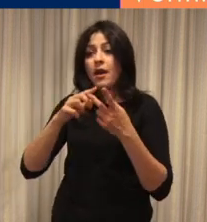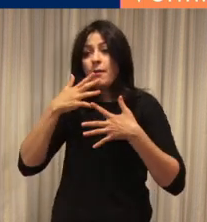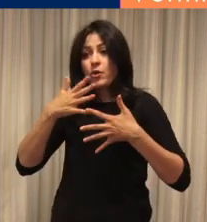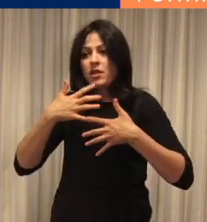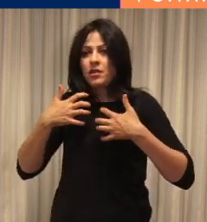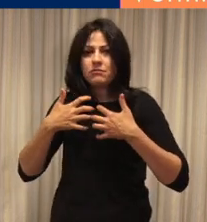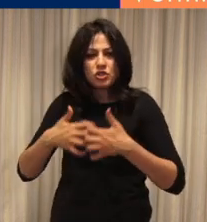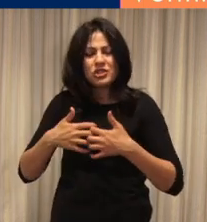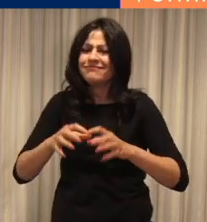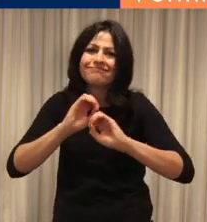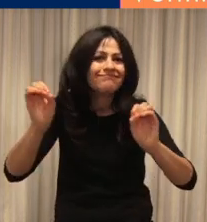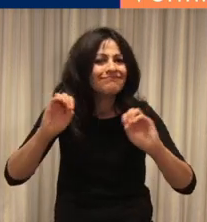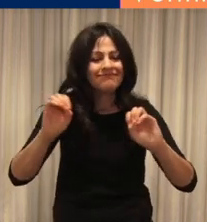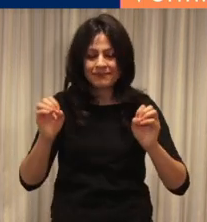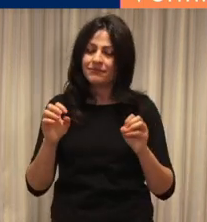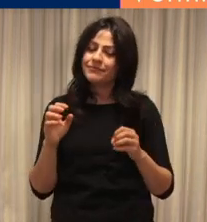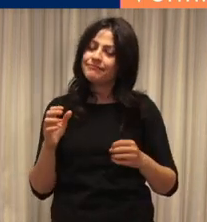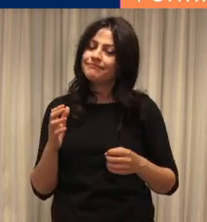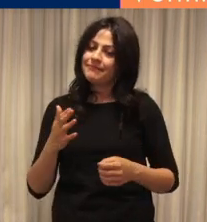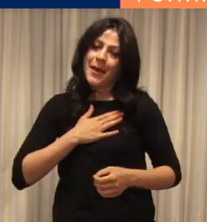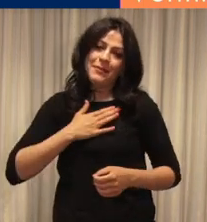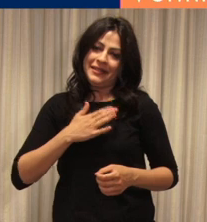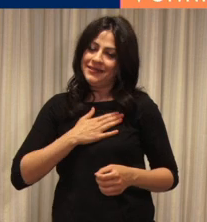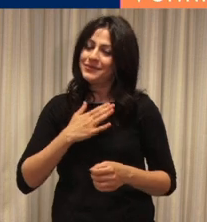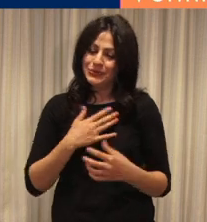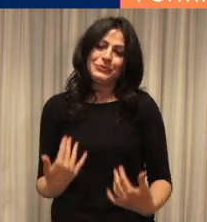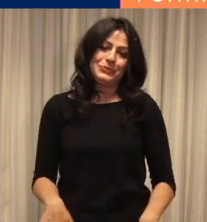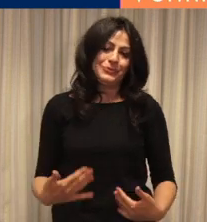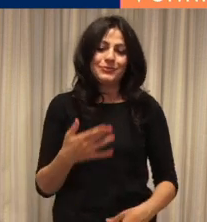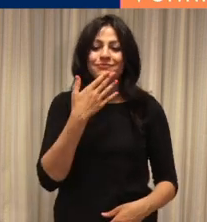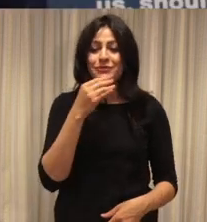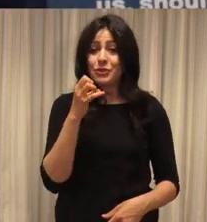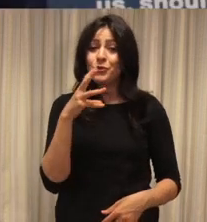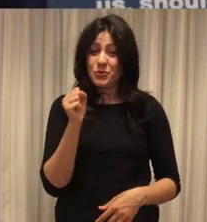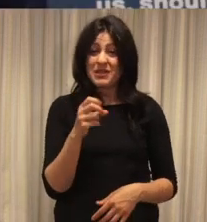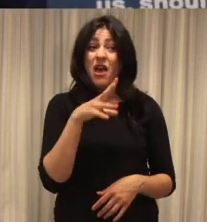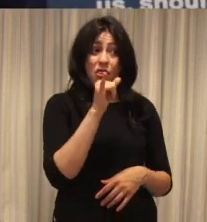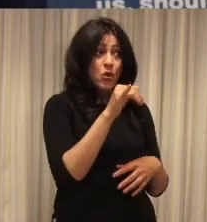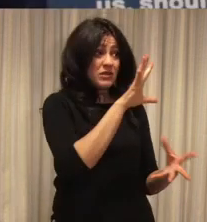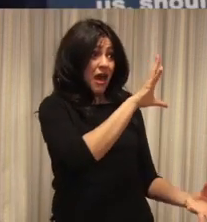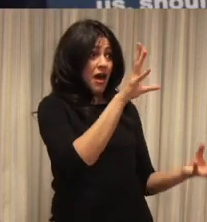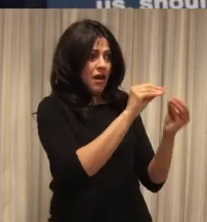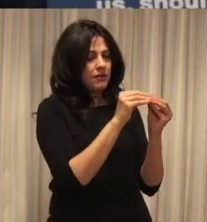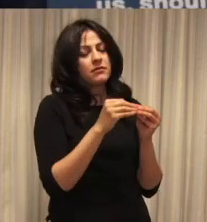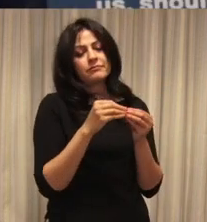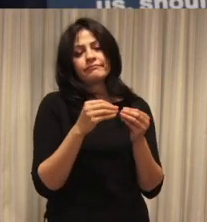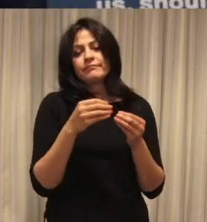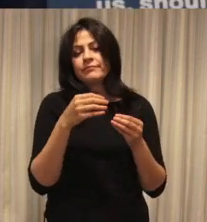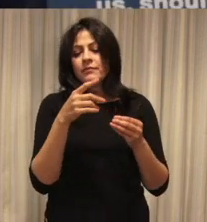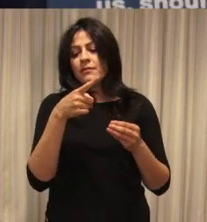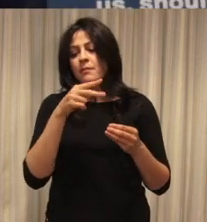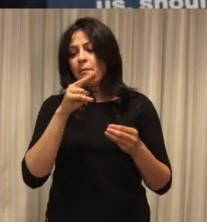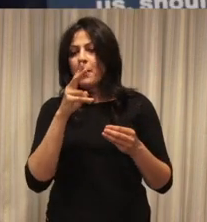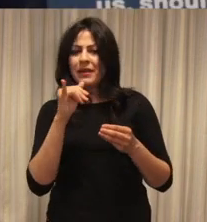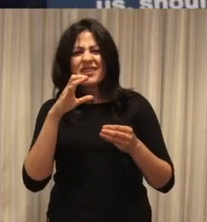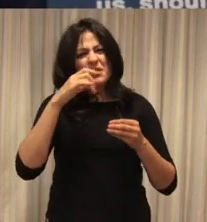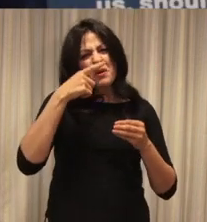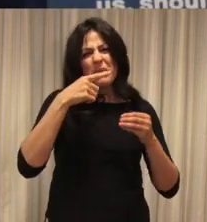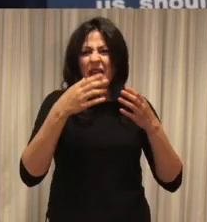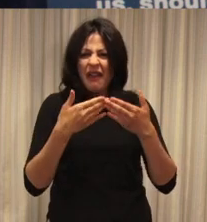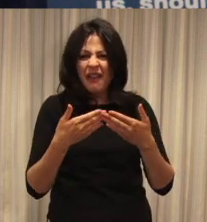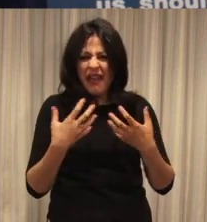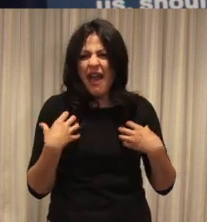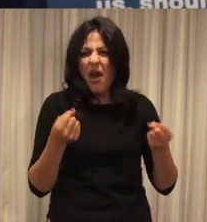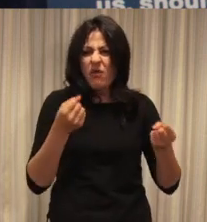news. So those are really the key updates on the public health dynamics of COVID-19 in the